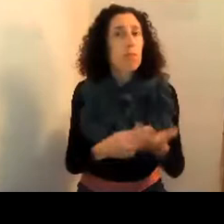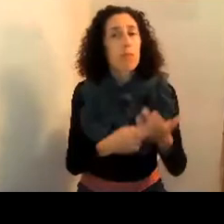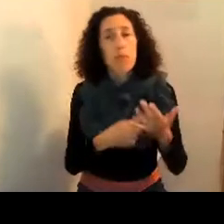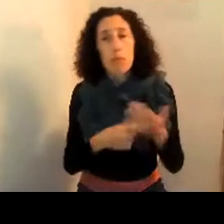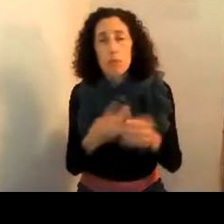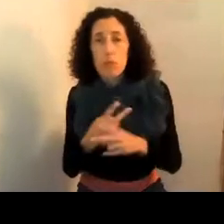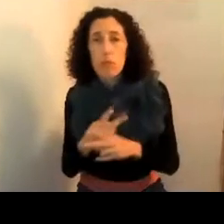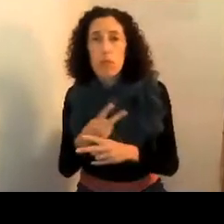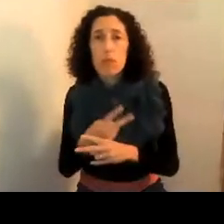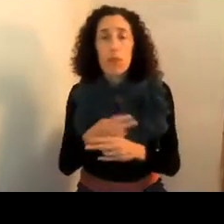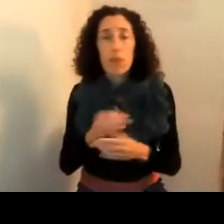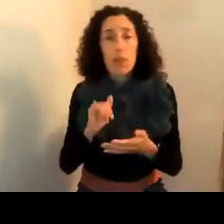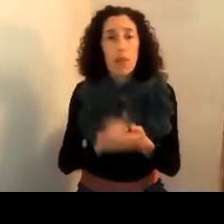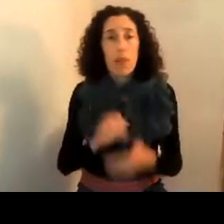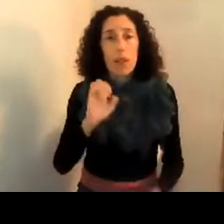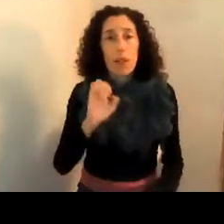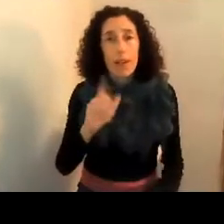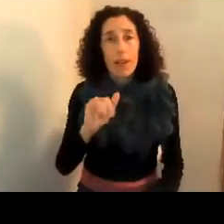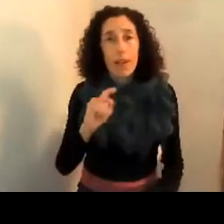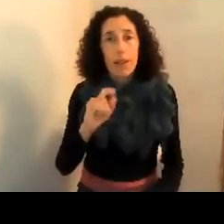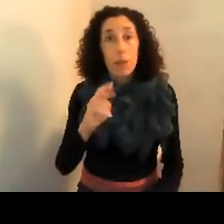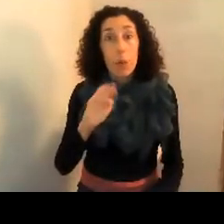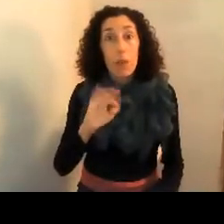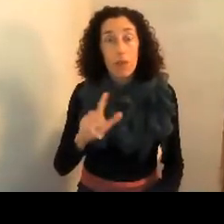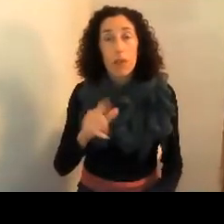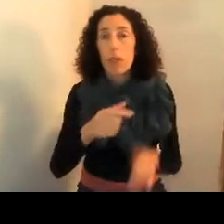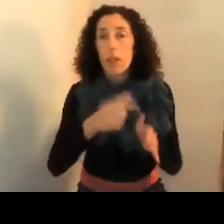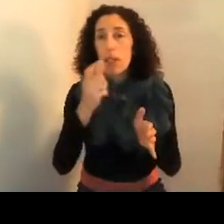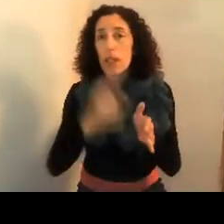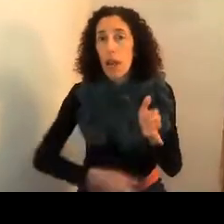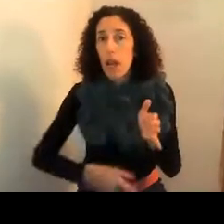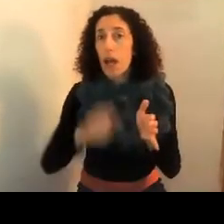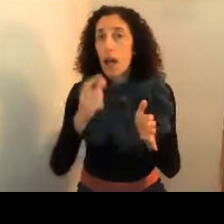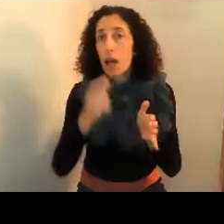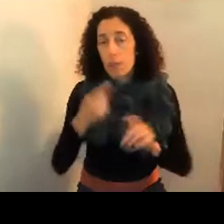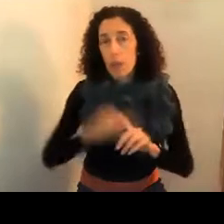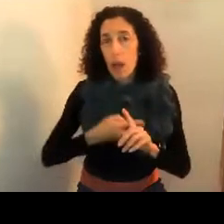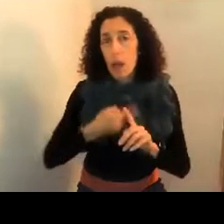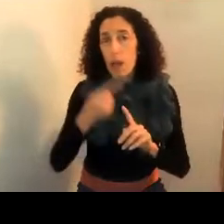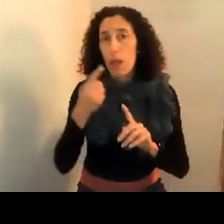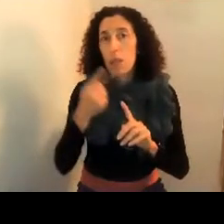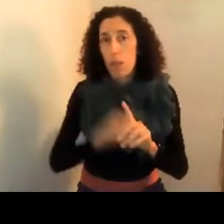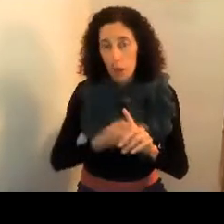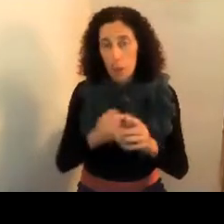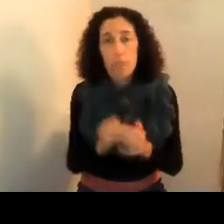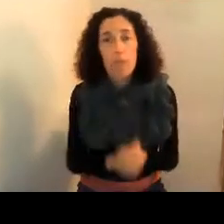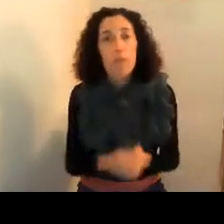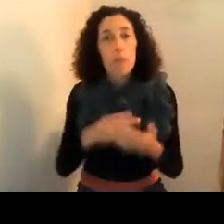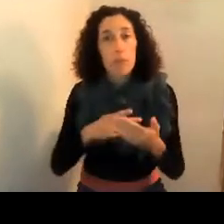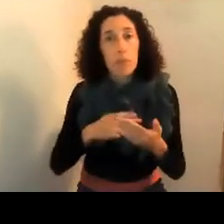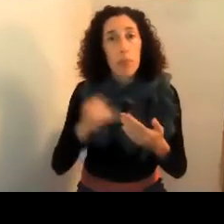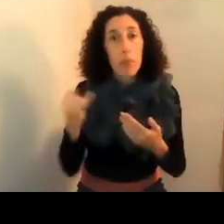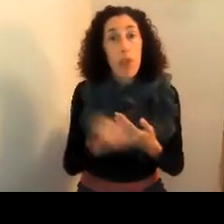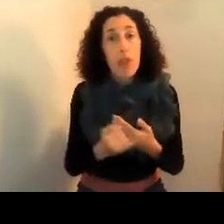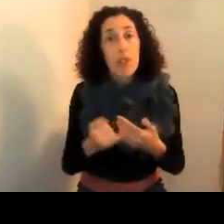home where they publish every month a new installment. It's a project we're really proud of and that I think has